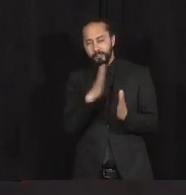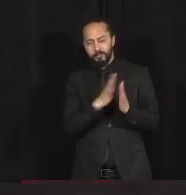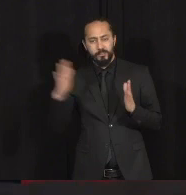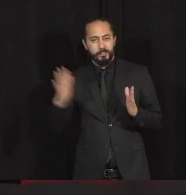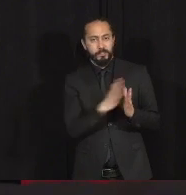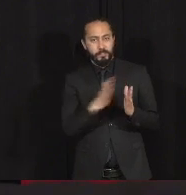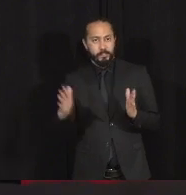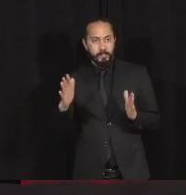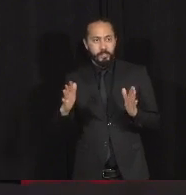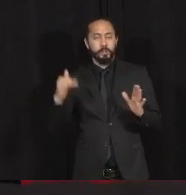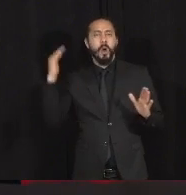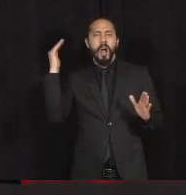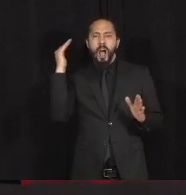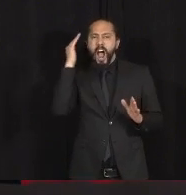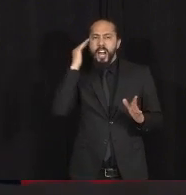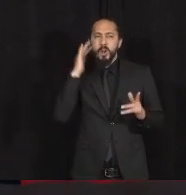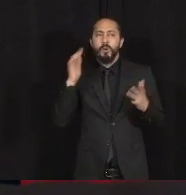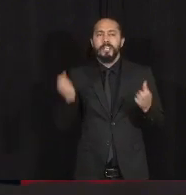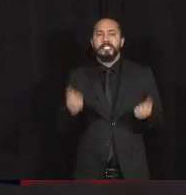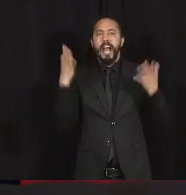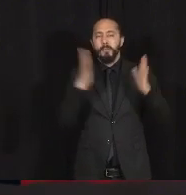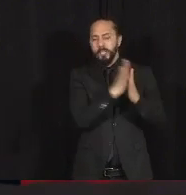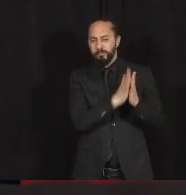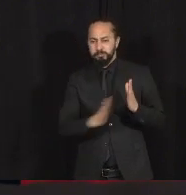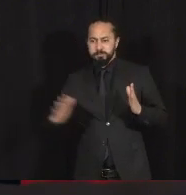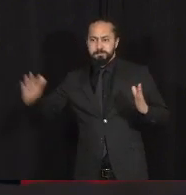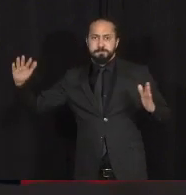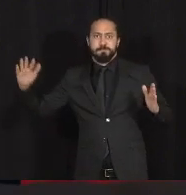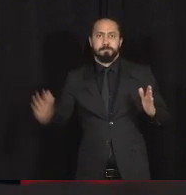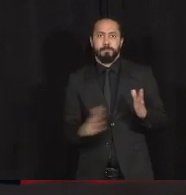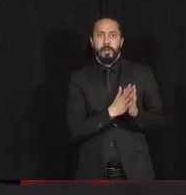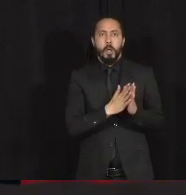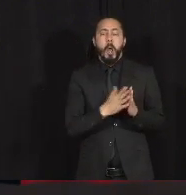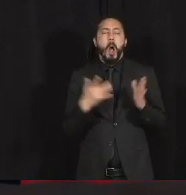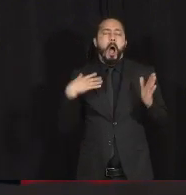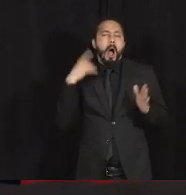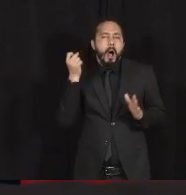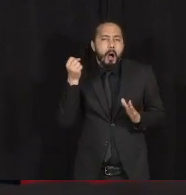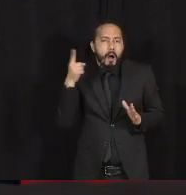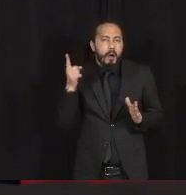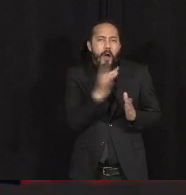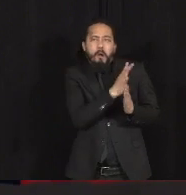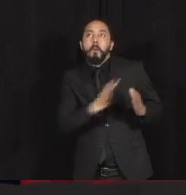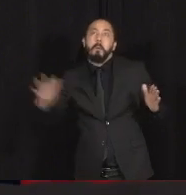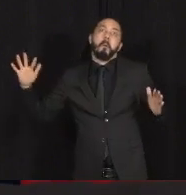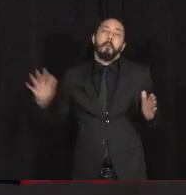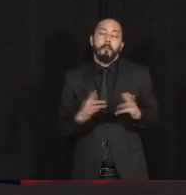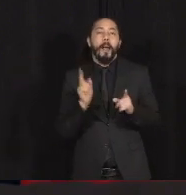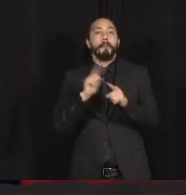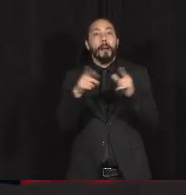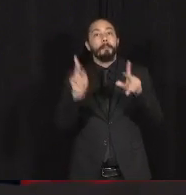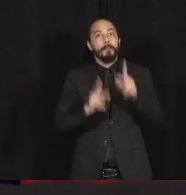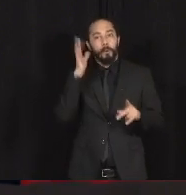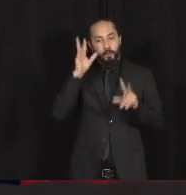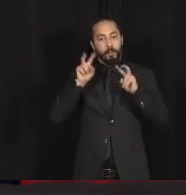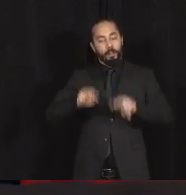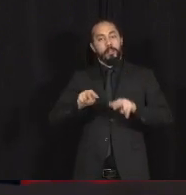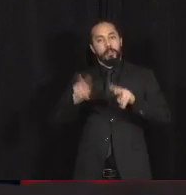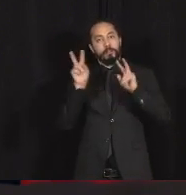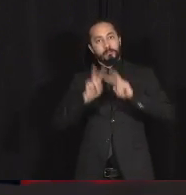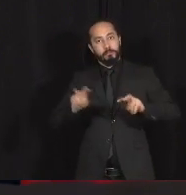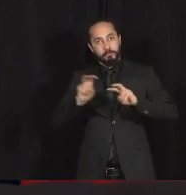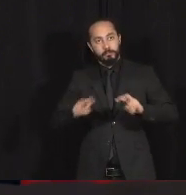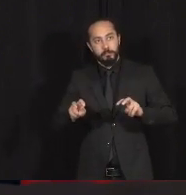the number that most people are going to look at here, and probably be a bit concerned about, afraid about.